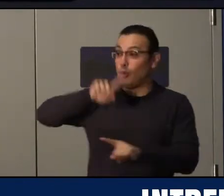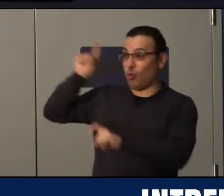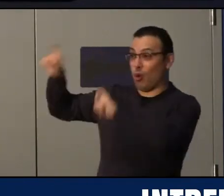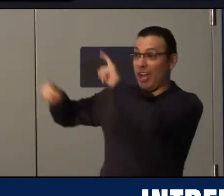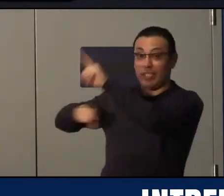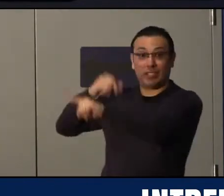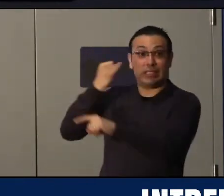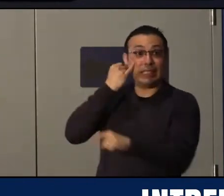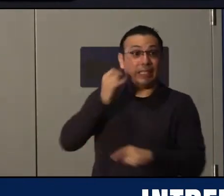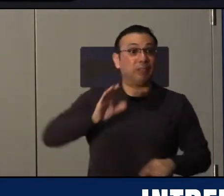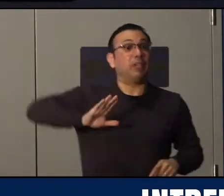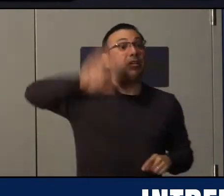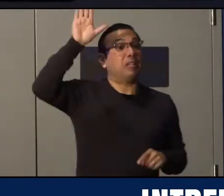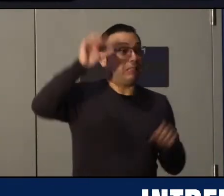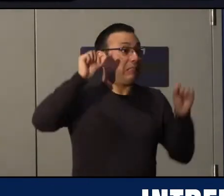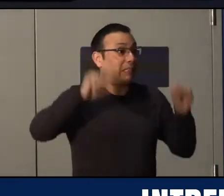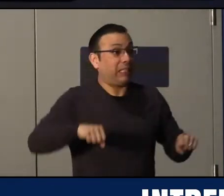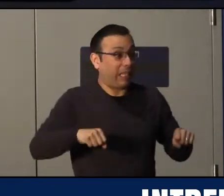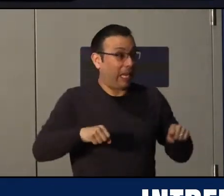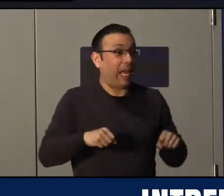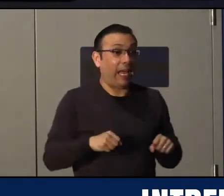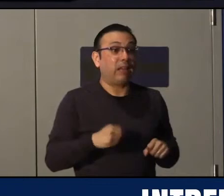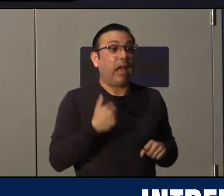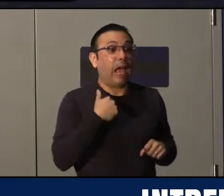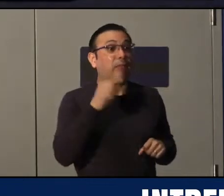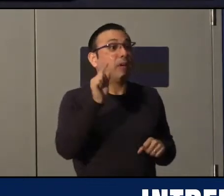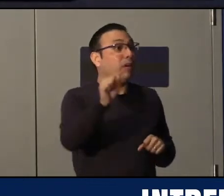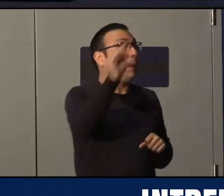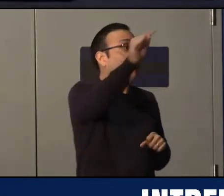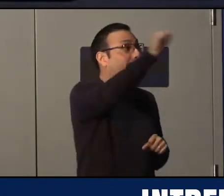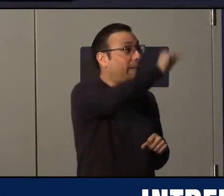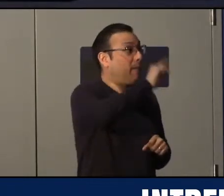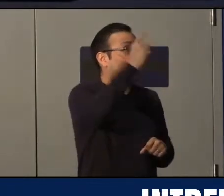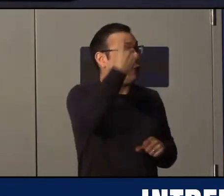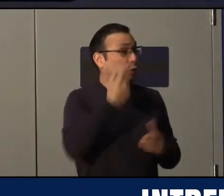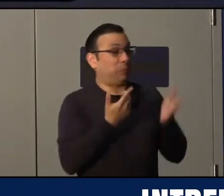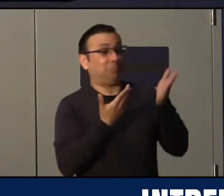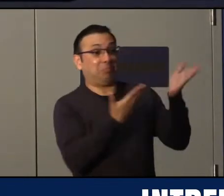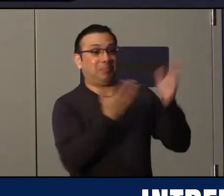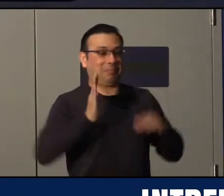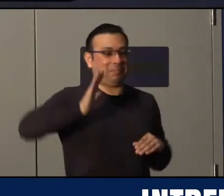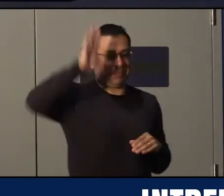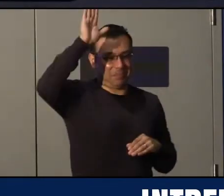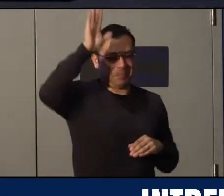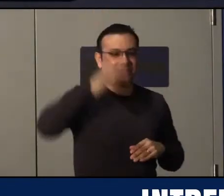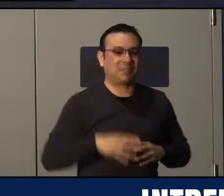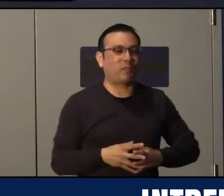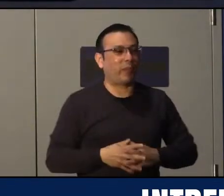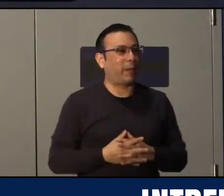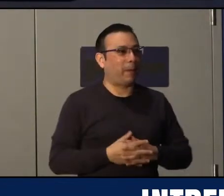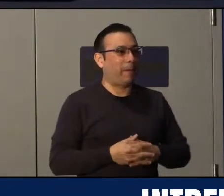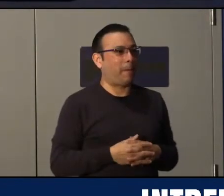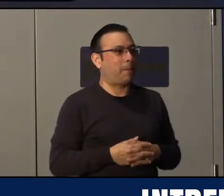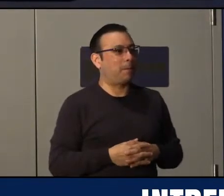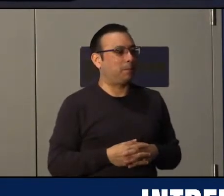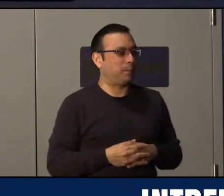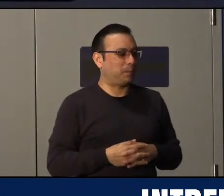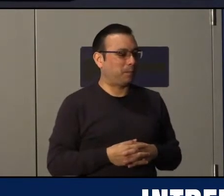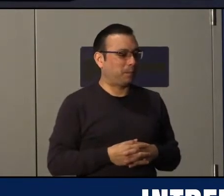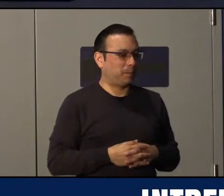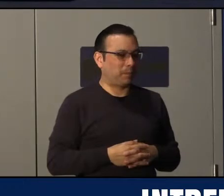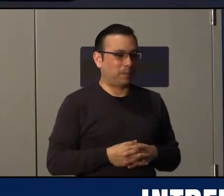around. Any questions? Oh, got them. Okay, let's head on over here. This is always the fun part where I try to sneak in between people. Okay,